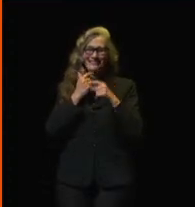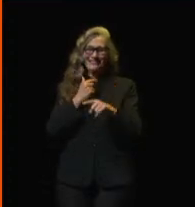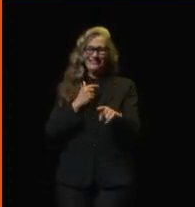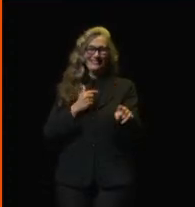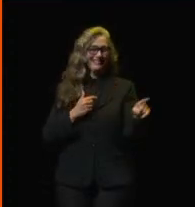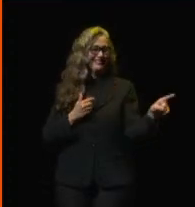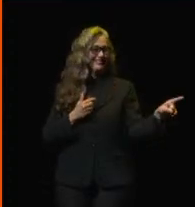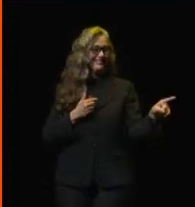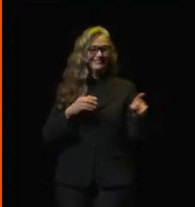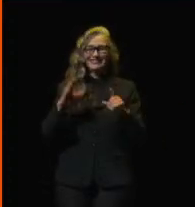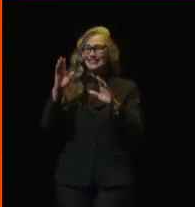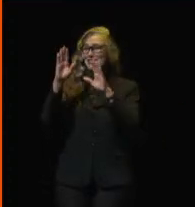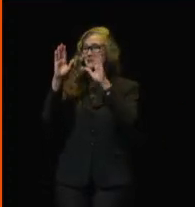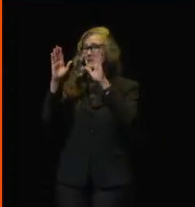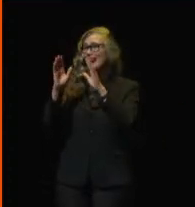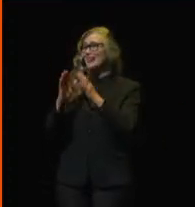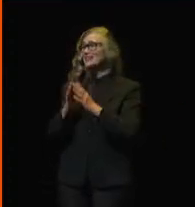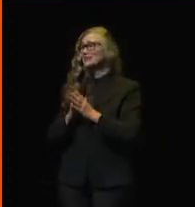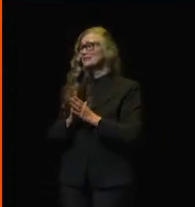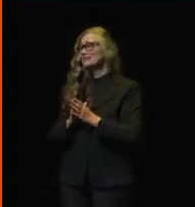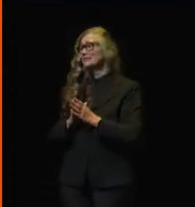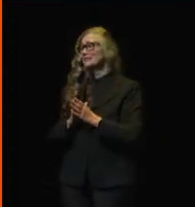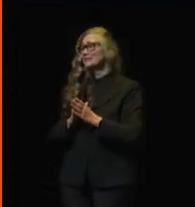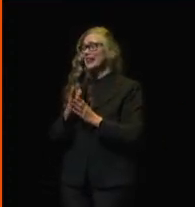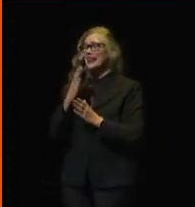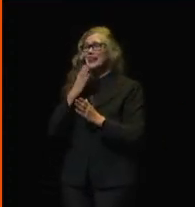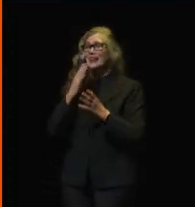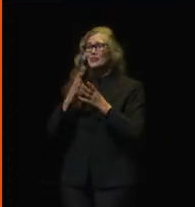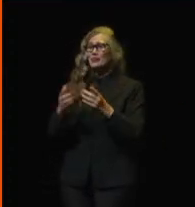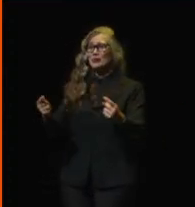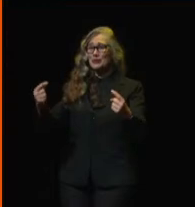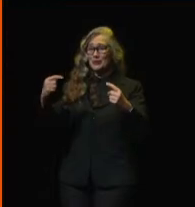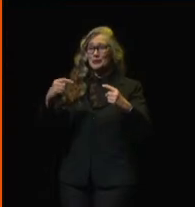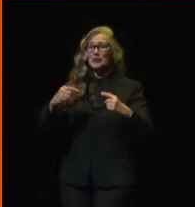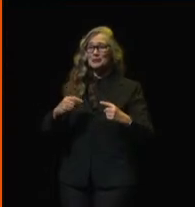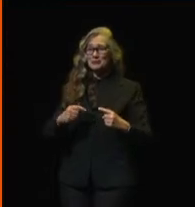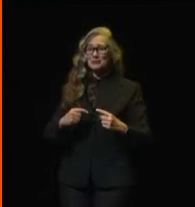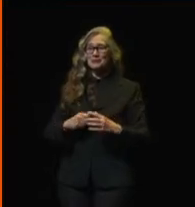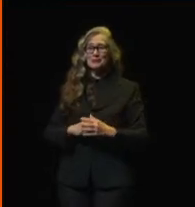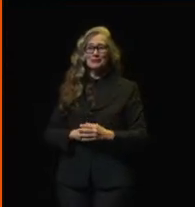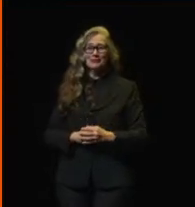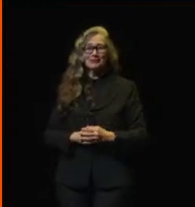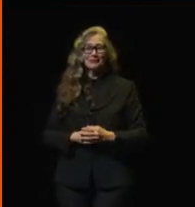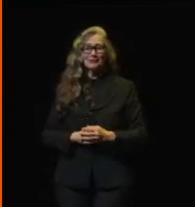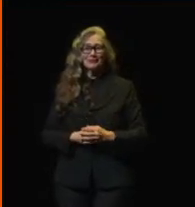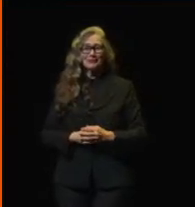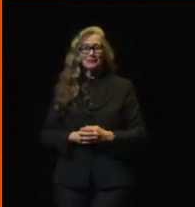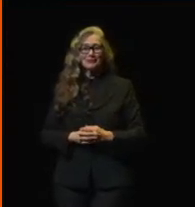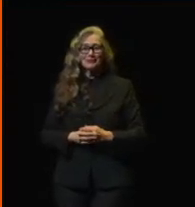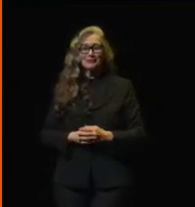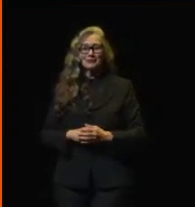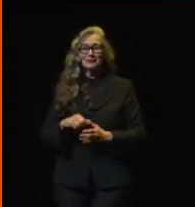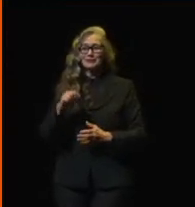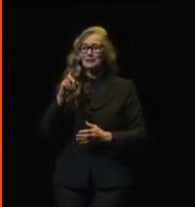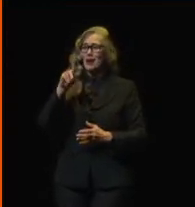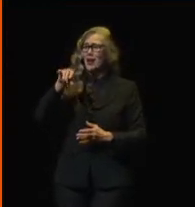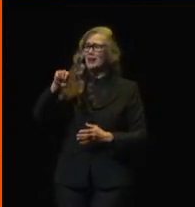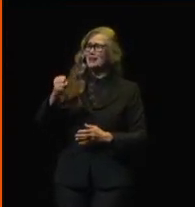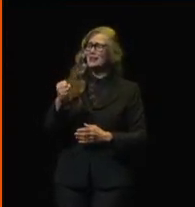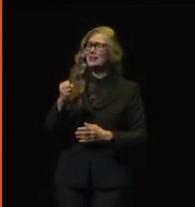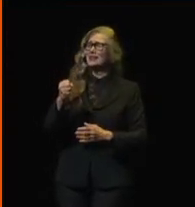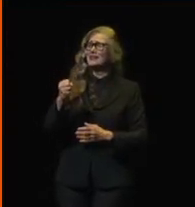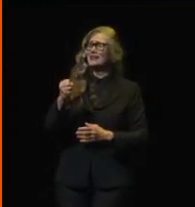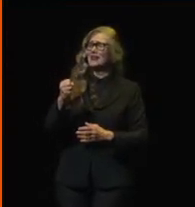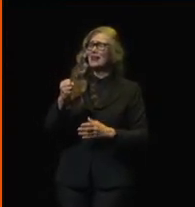Hi. Hi, everyone. Thank you so much for being here, for coming to this. Ady's biggest concern as